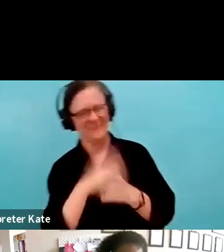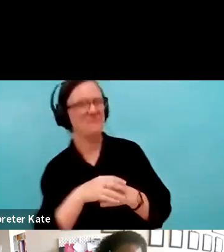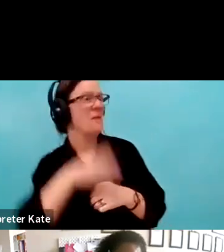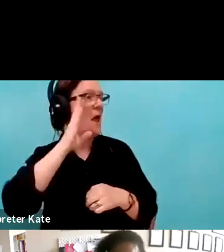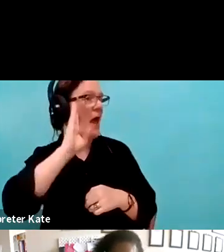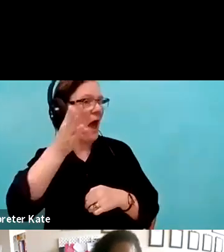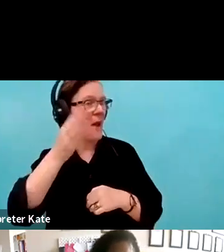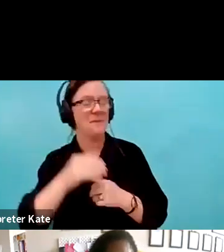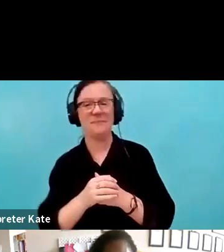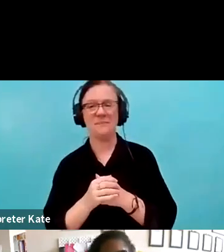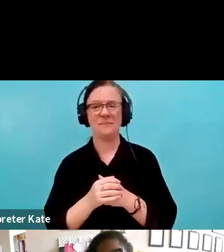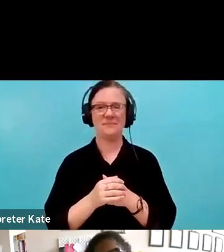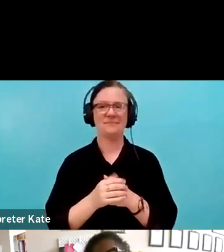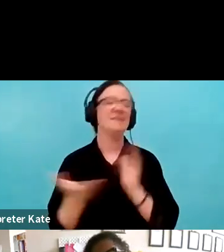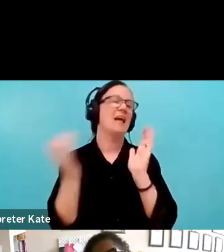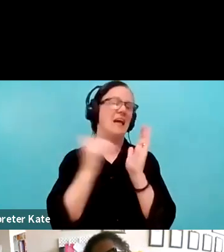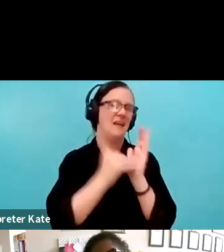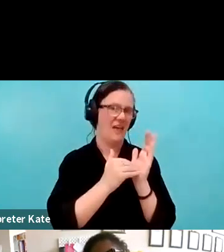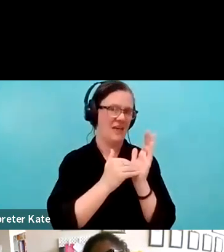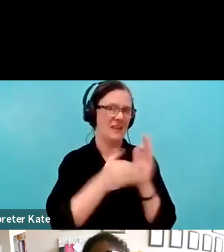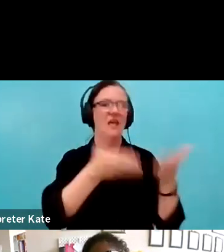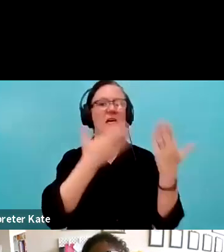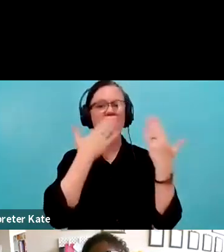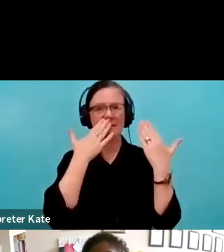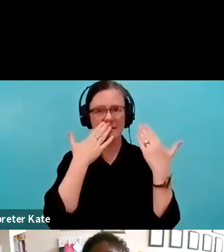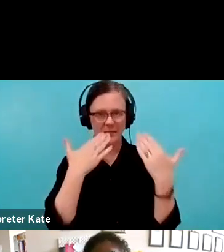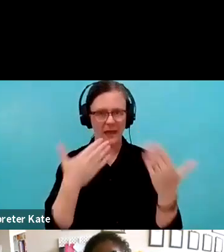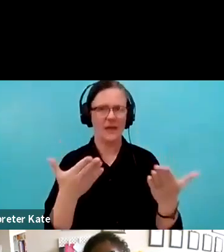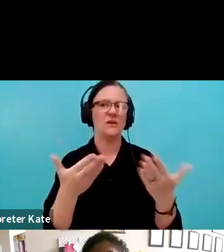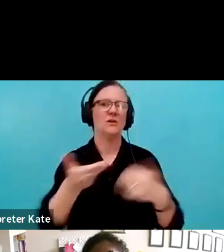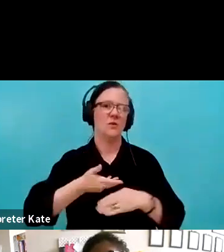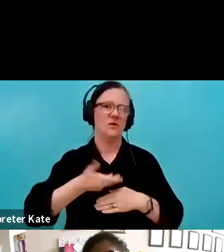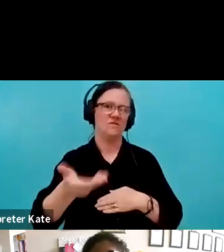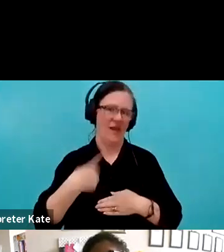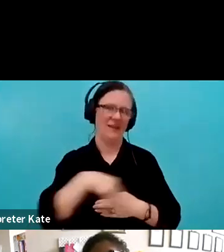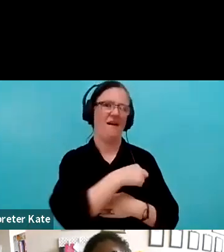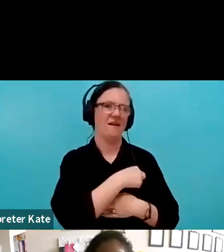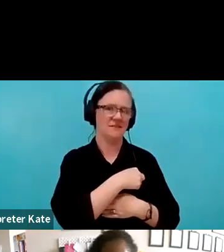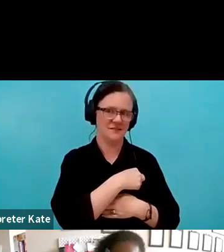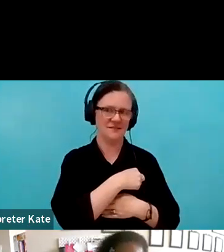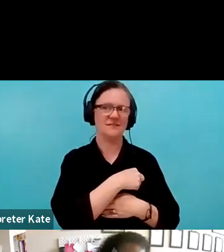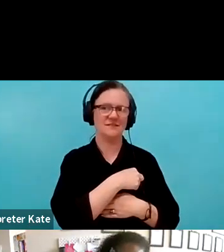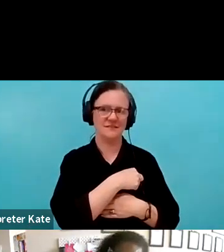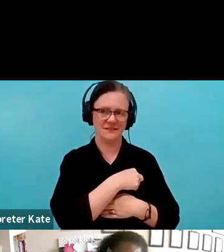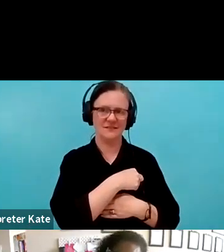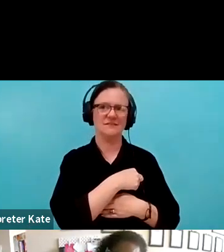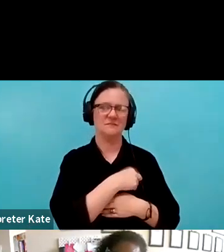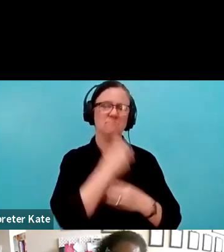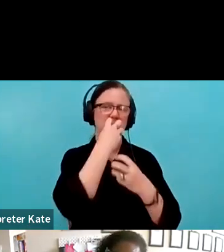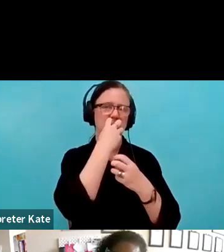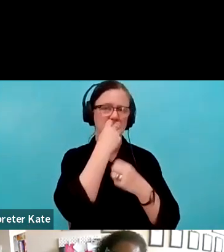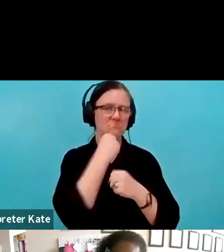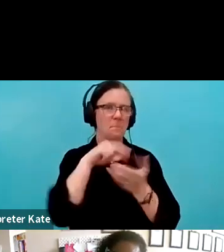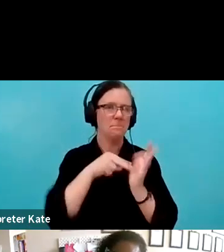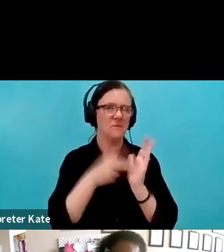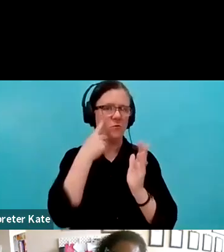Hi, and again, thank you for inviting us. This is extremely meaningful